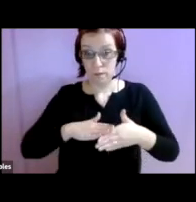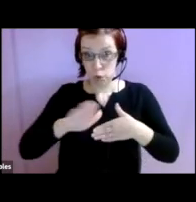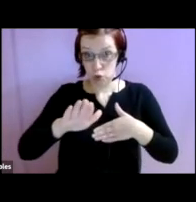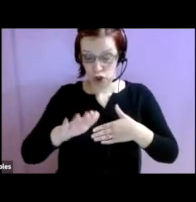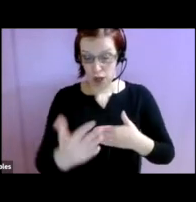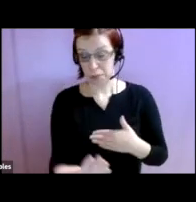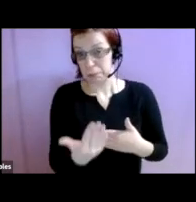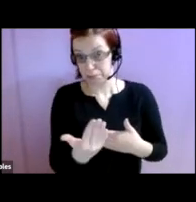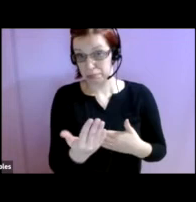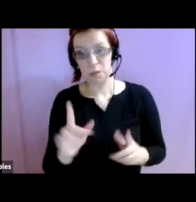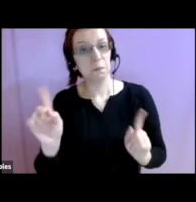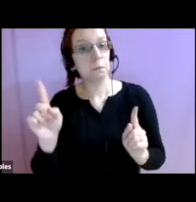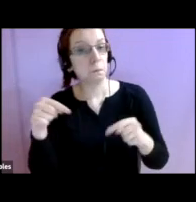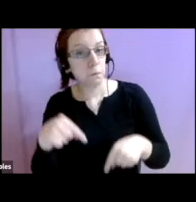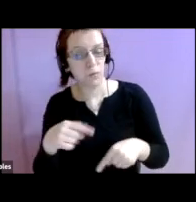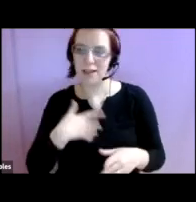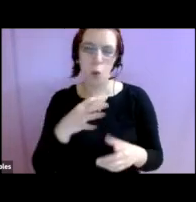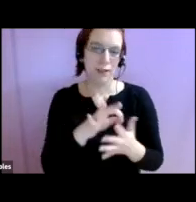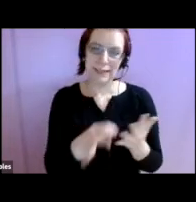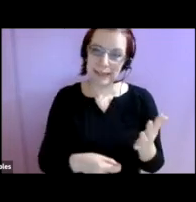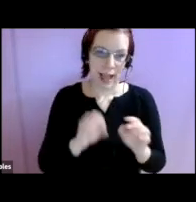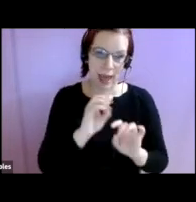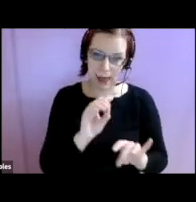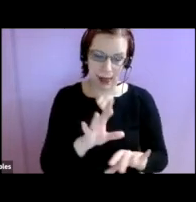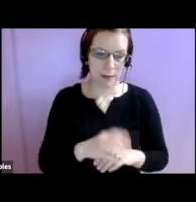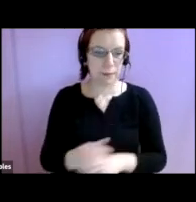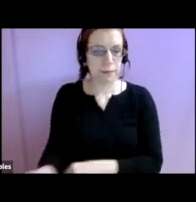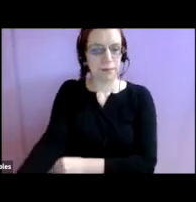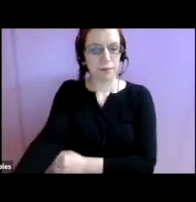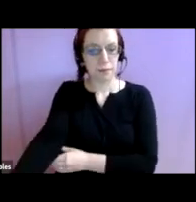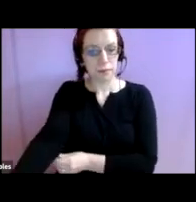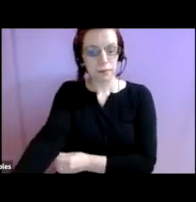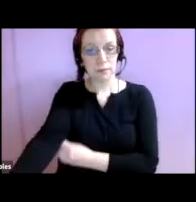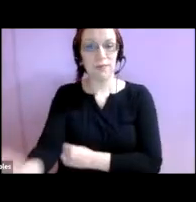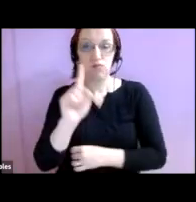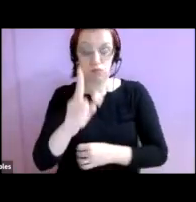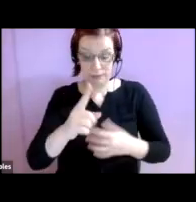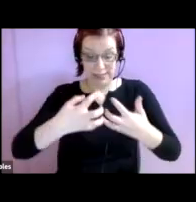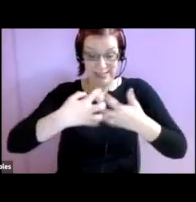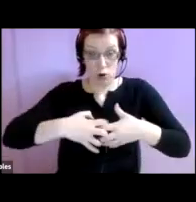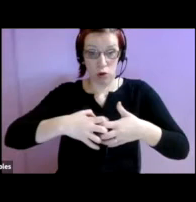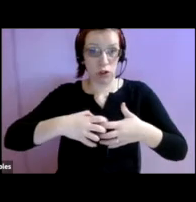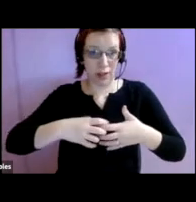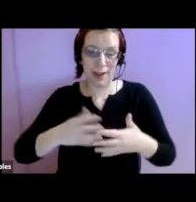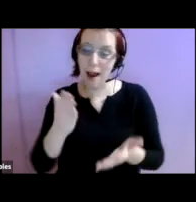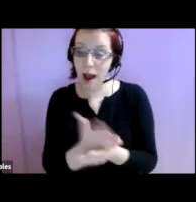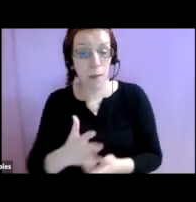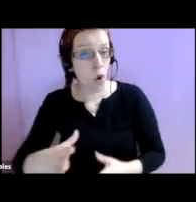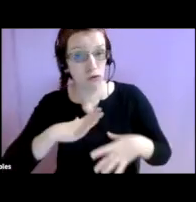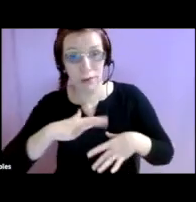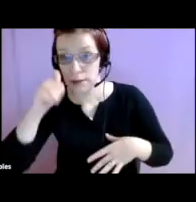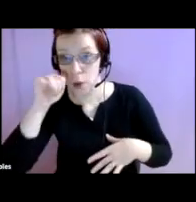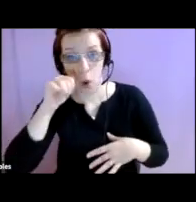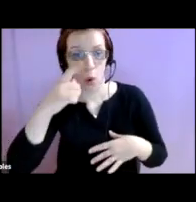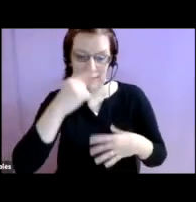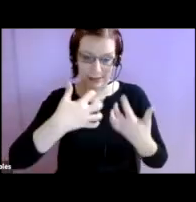in detail, but we can see further ways to improve the technology beyond even